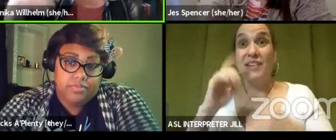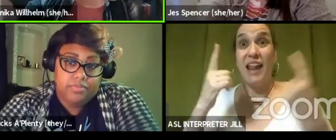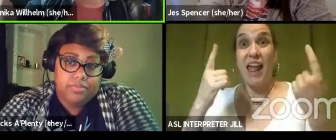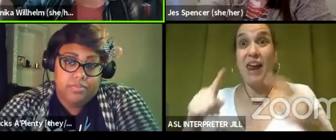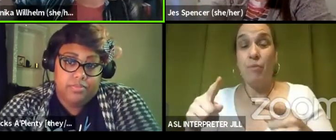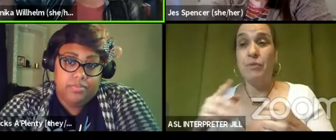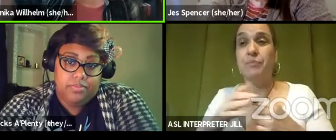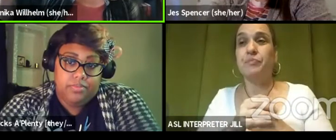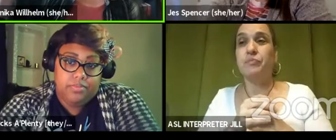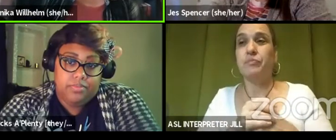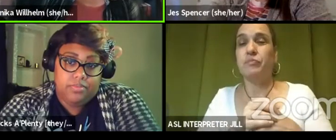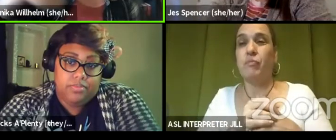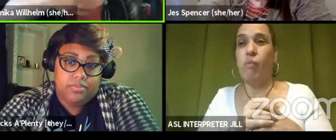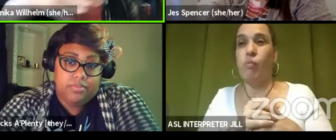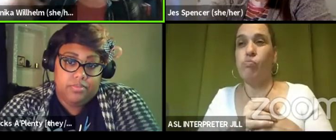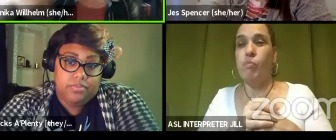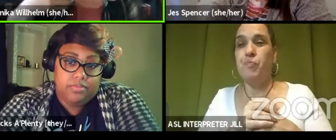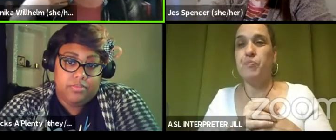conversely, like,